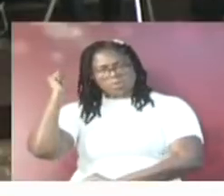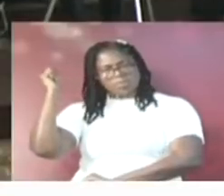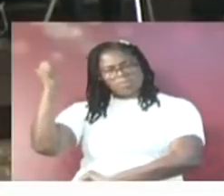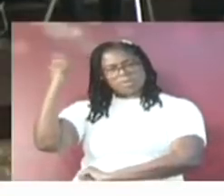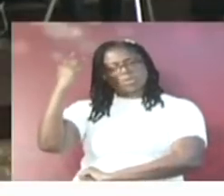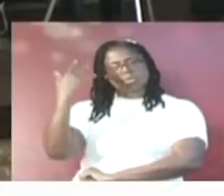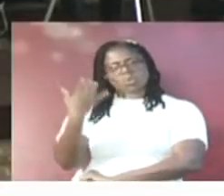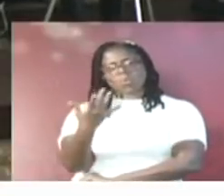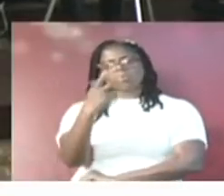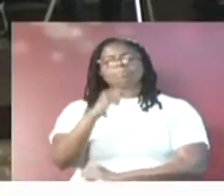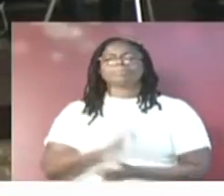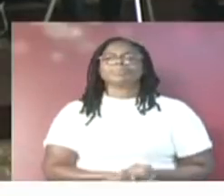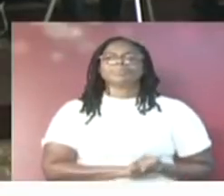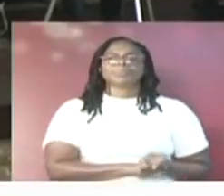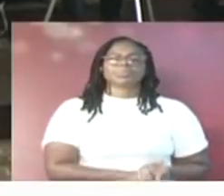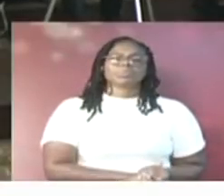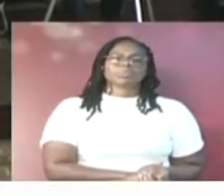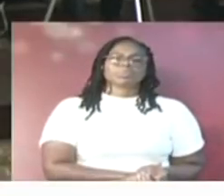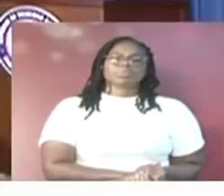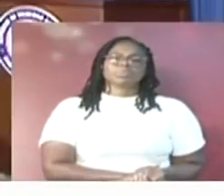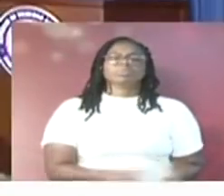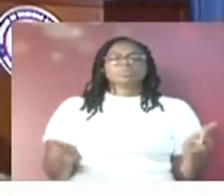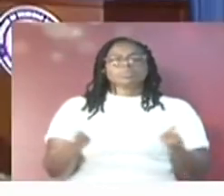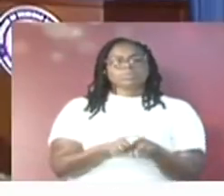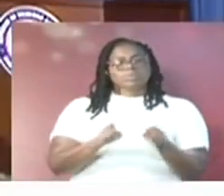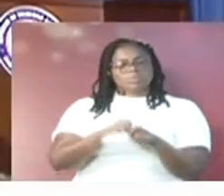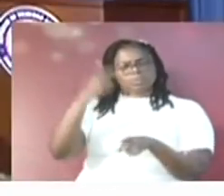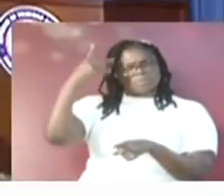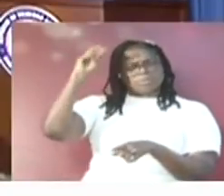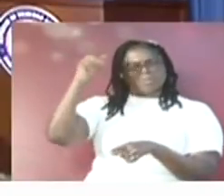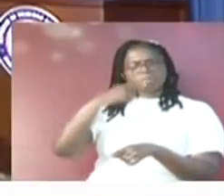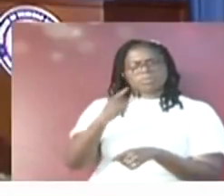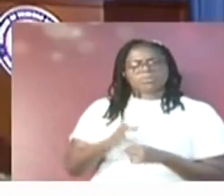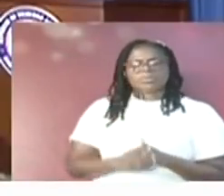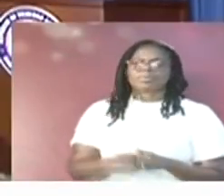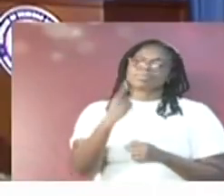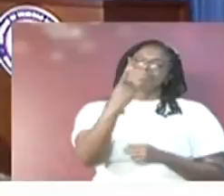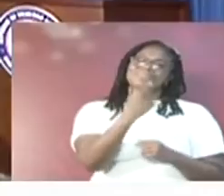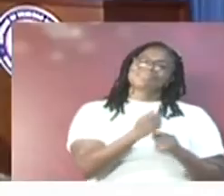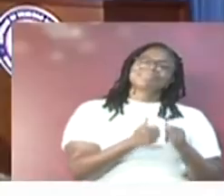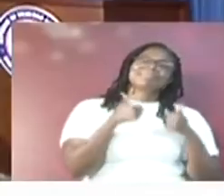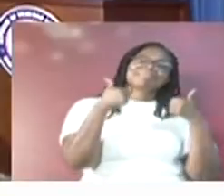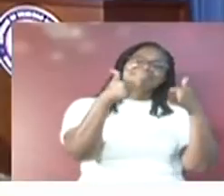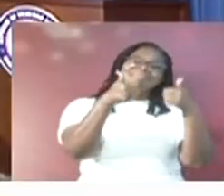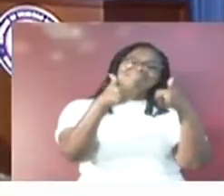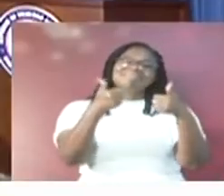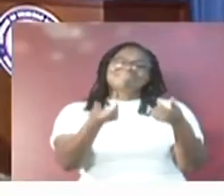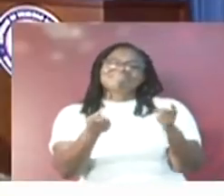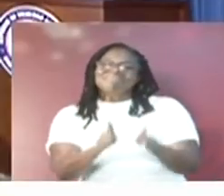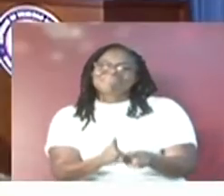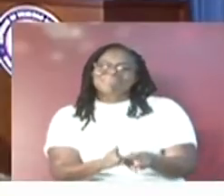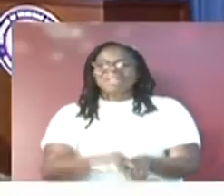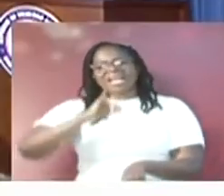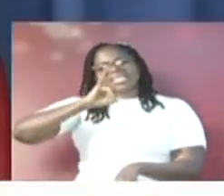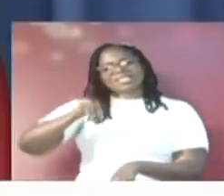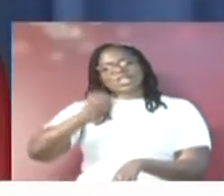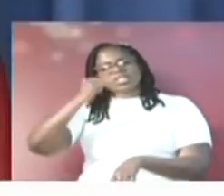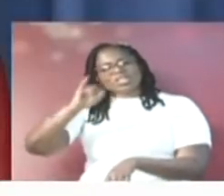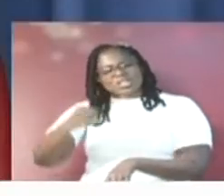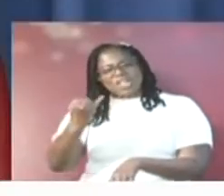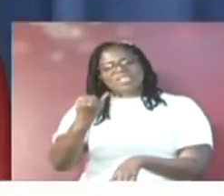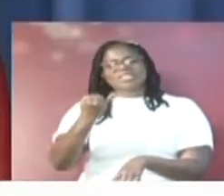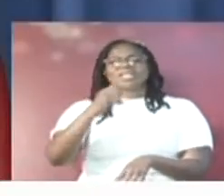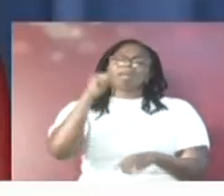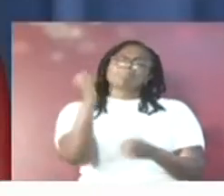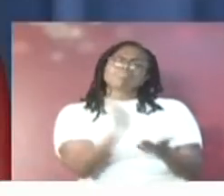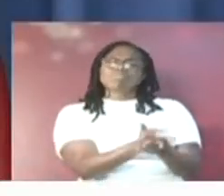We could also mention that one of the bright lights of hope that we had was the Johnson & Johnson authorization